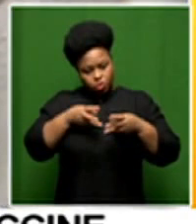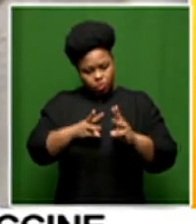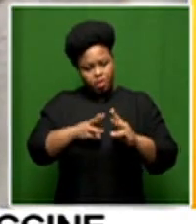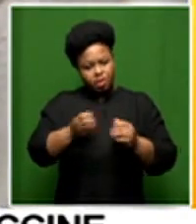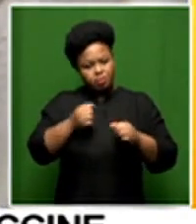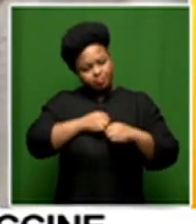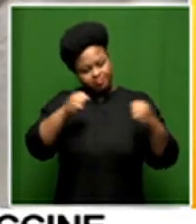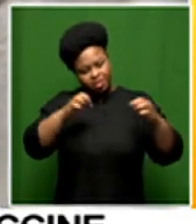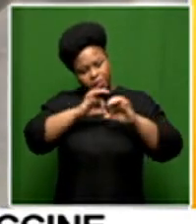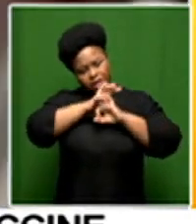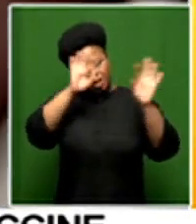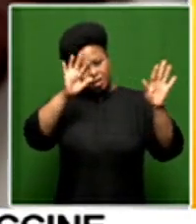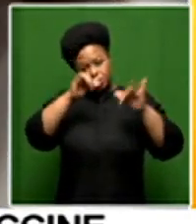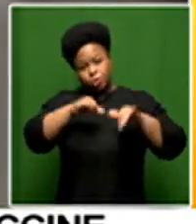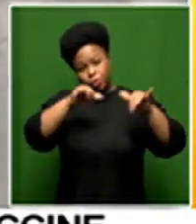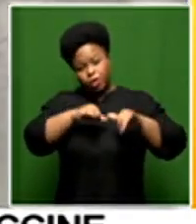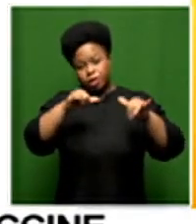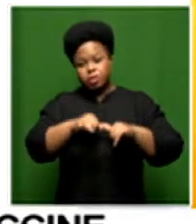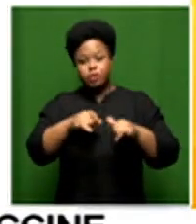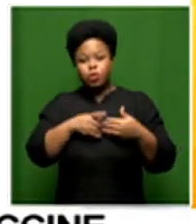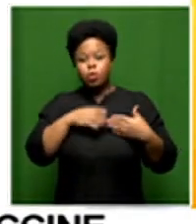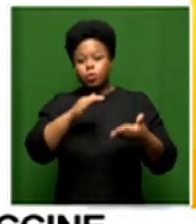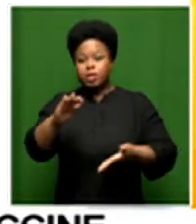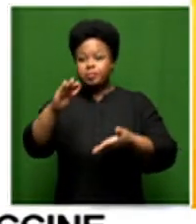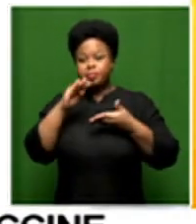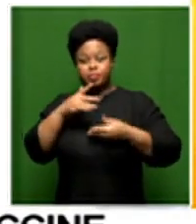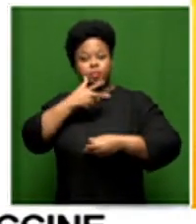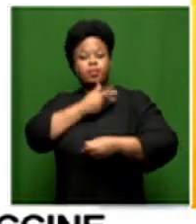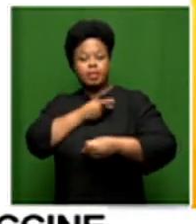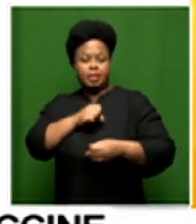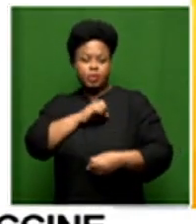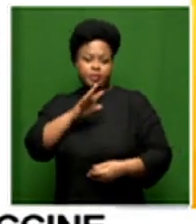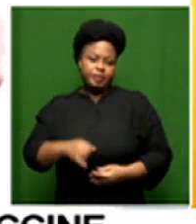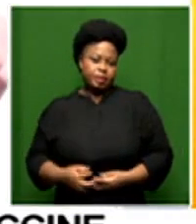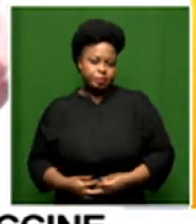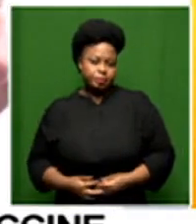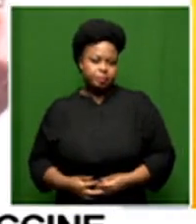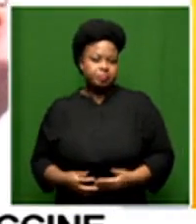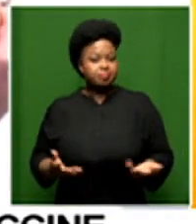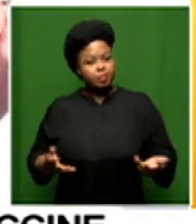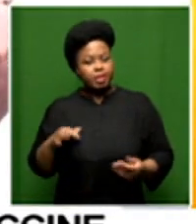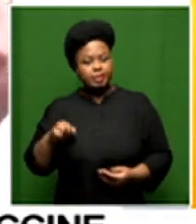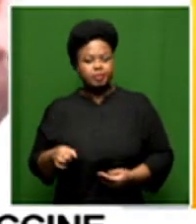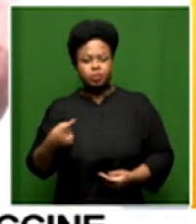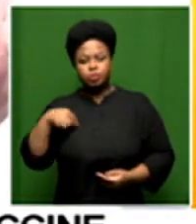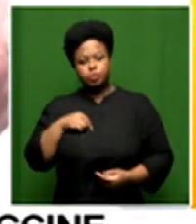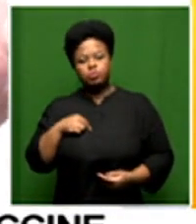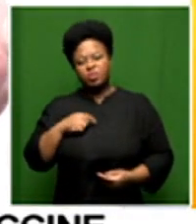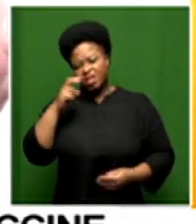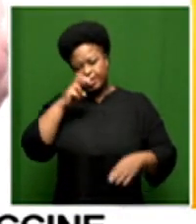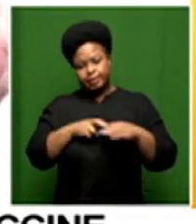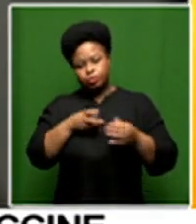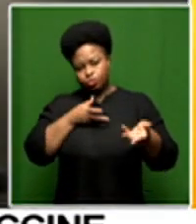do so while awaiting for the delivery of the vaccine to South Africa. So so we need that as part